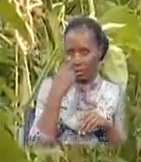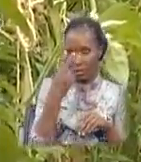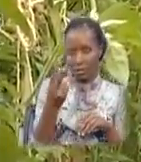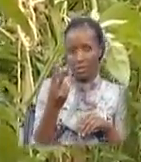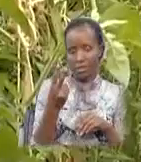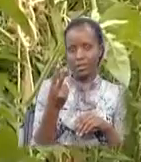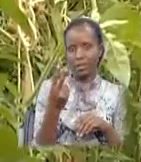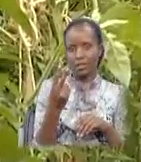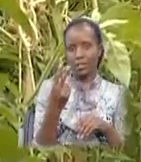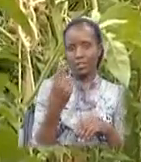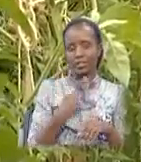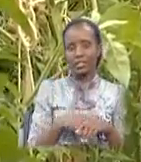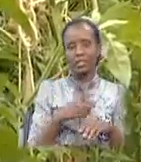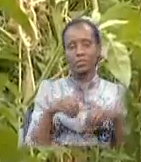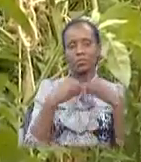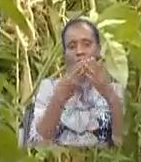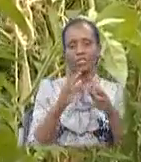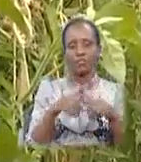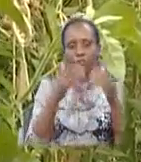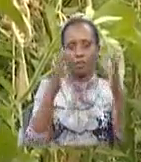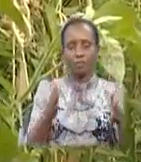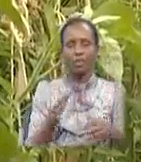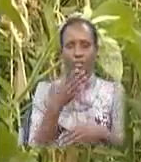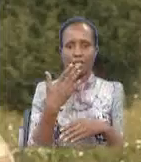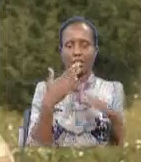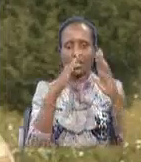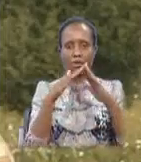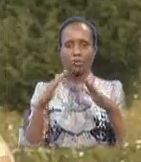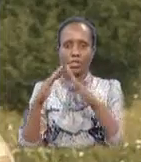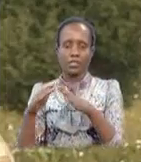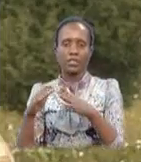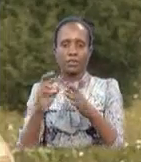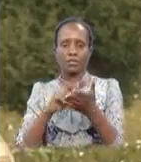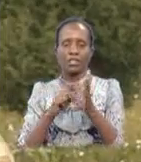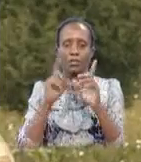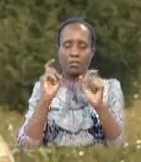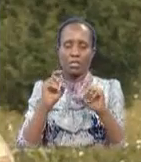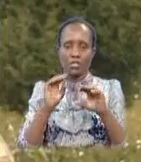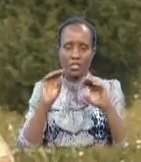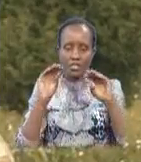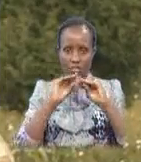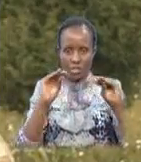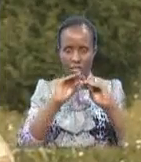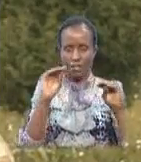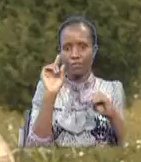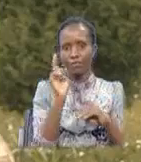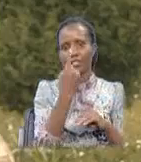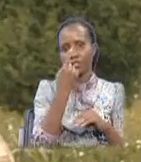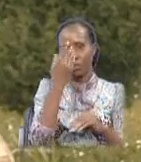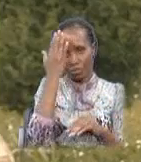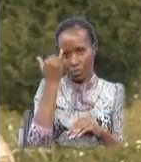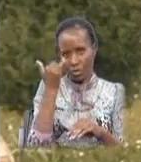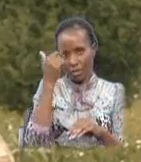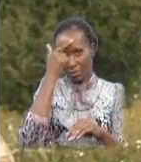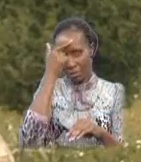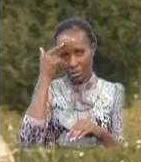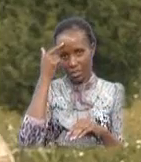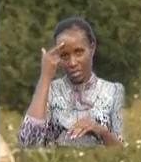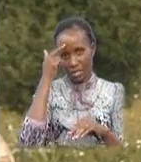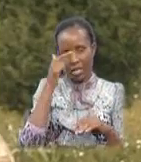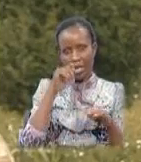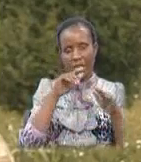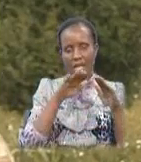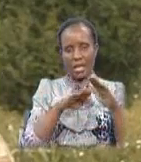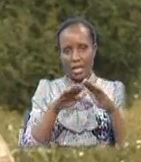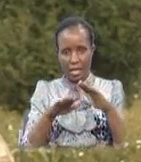When we give our farmers greenhouses, we insisted that they be trained. That training component is very important because layering